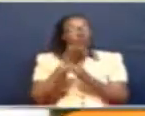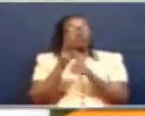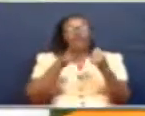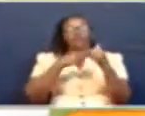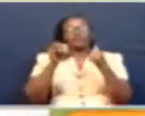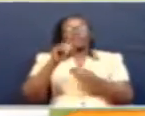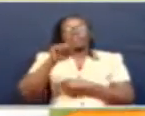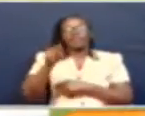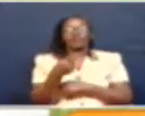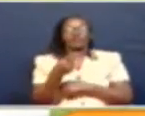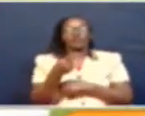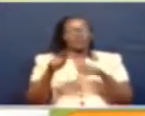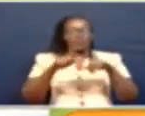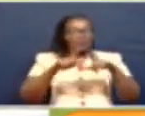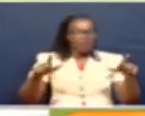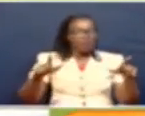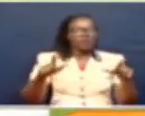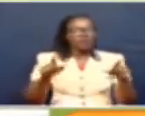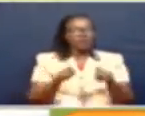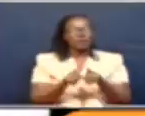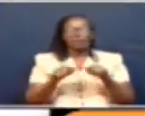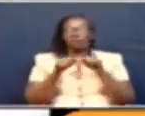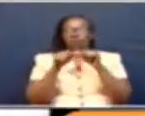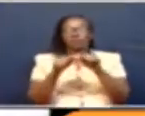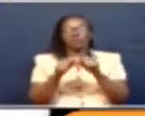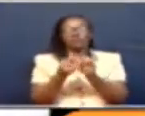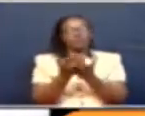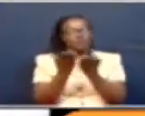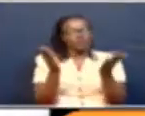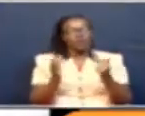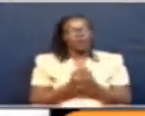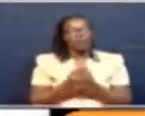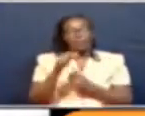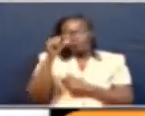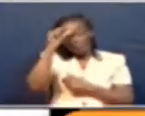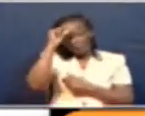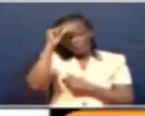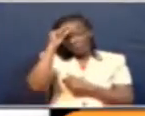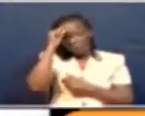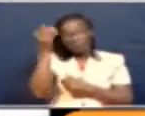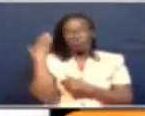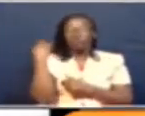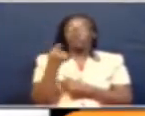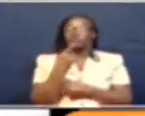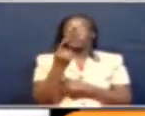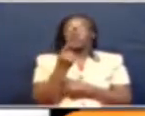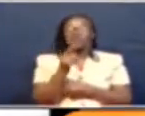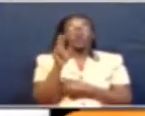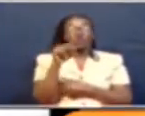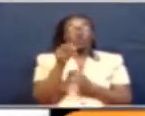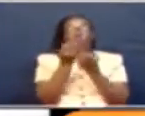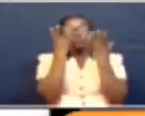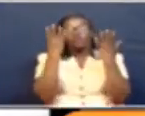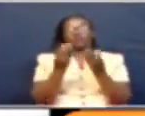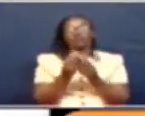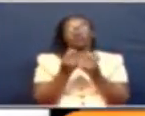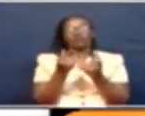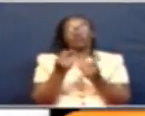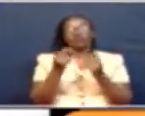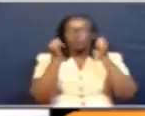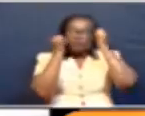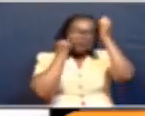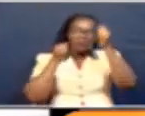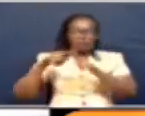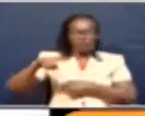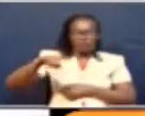of farmland under crops and continuing. The government admits there is no miracle to eradicate the fall armyworm, but